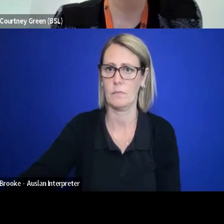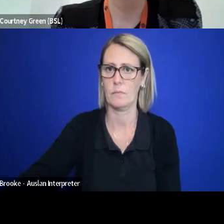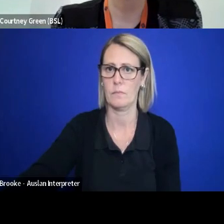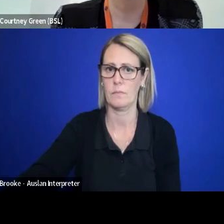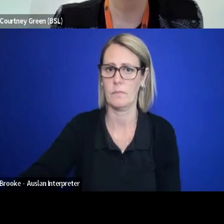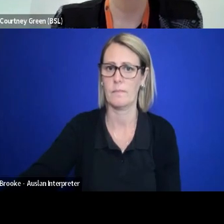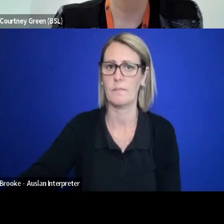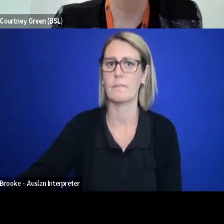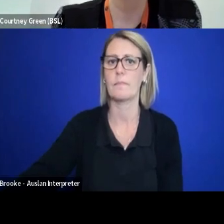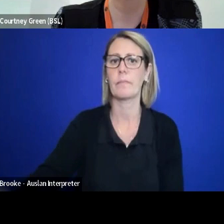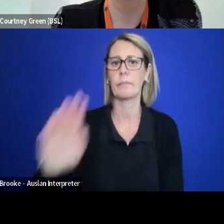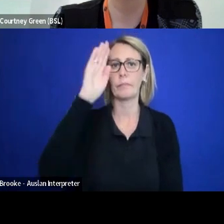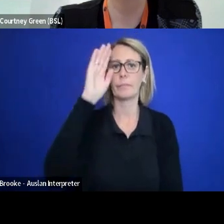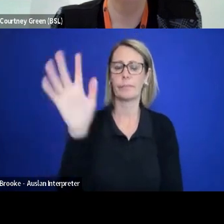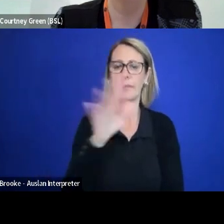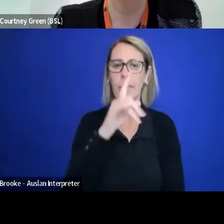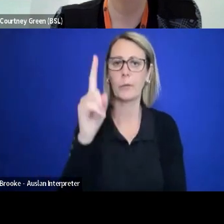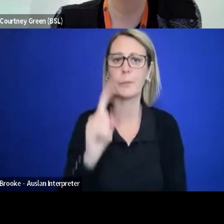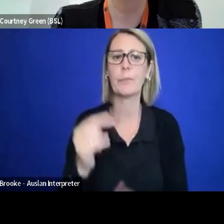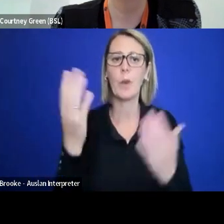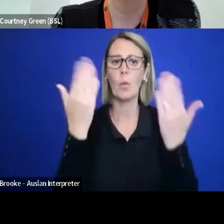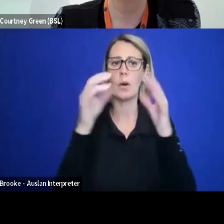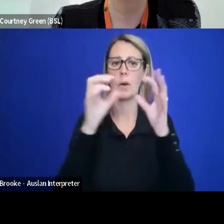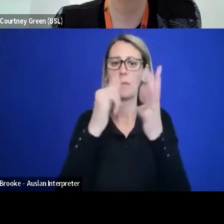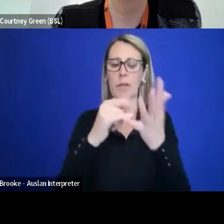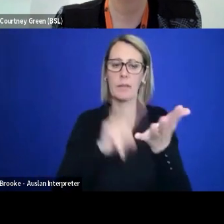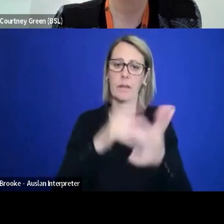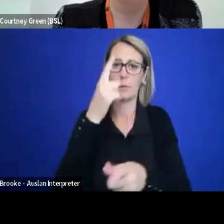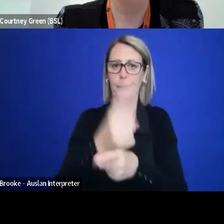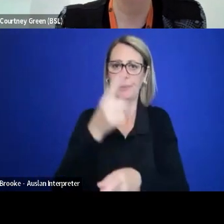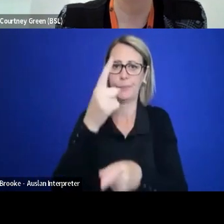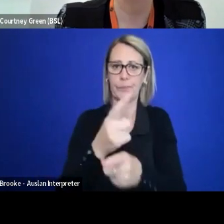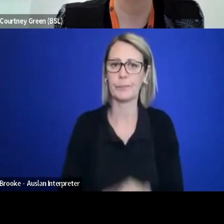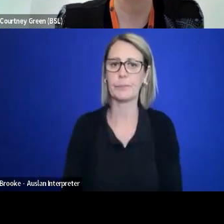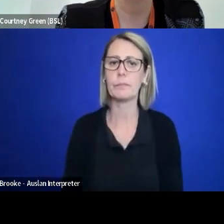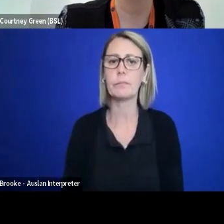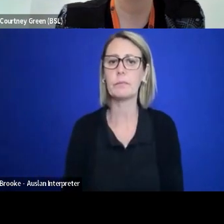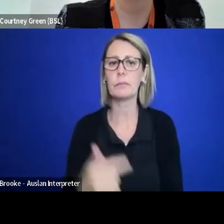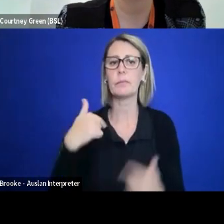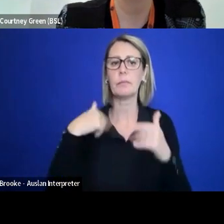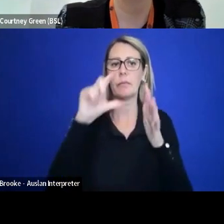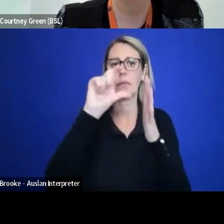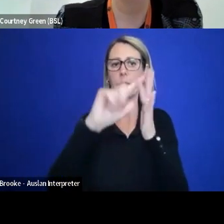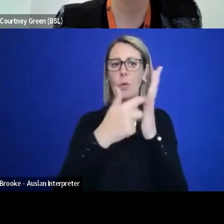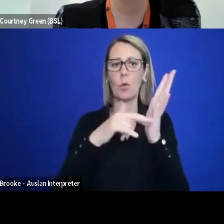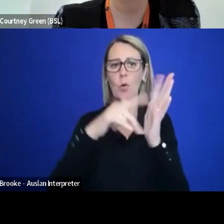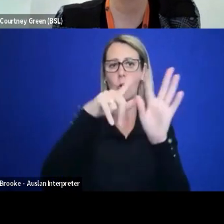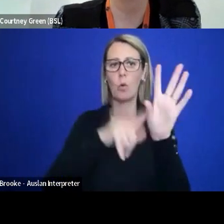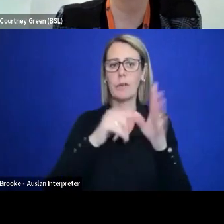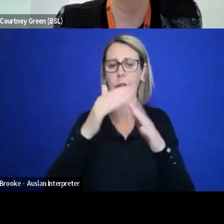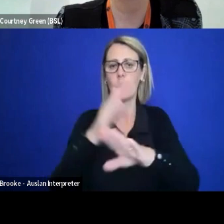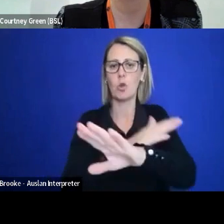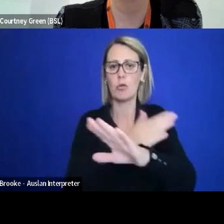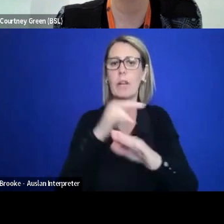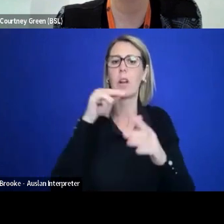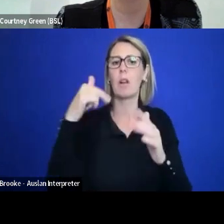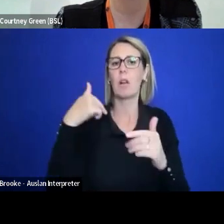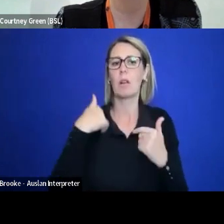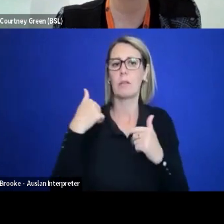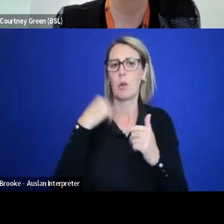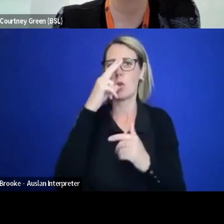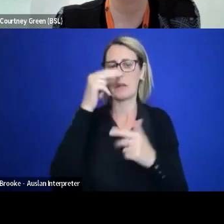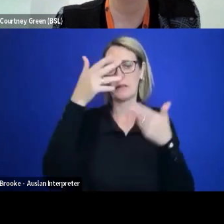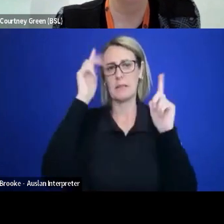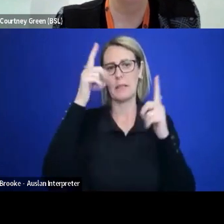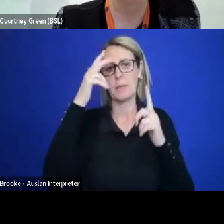Hello everyone and welcome to BSL Talks. I'm Courtney Green, Senior Manager of Youth Transitions